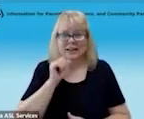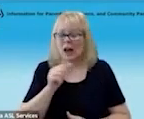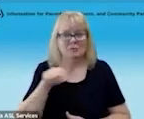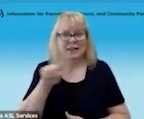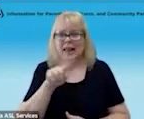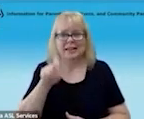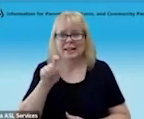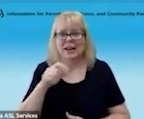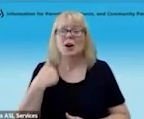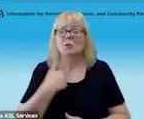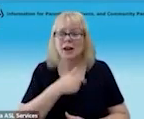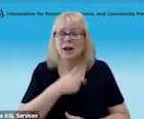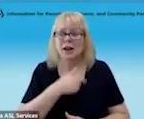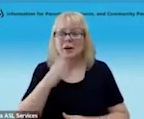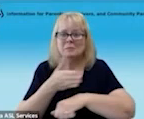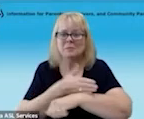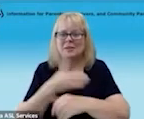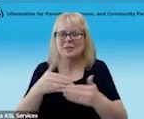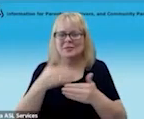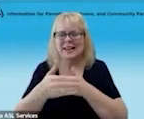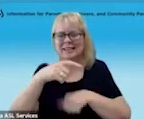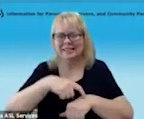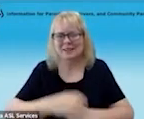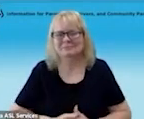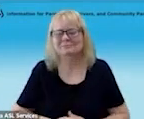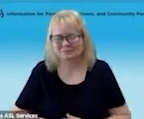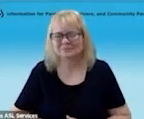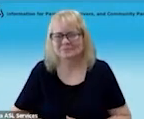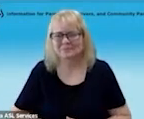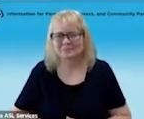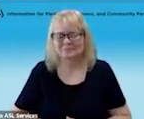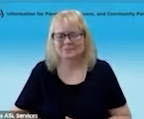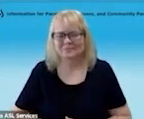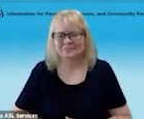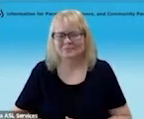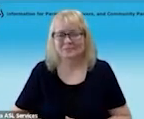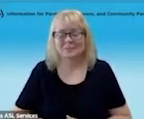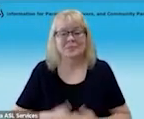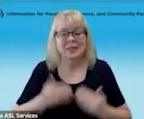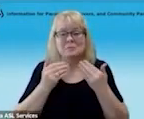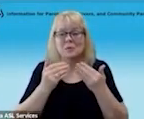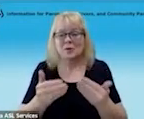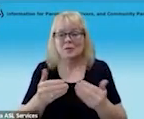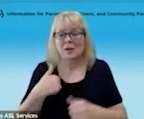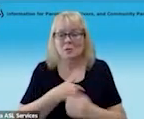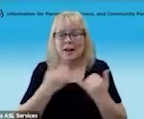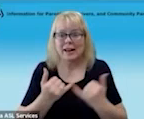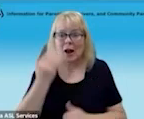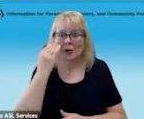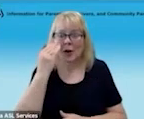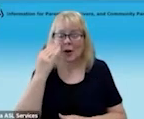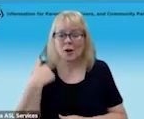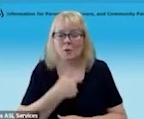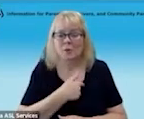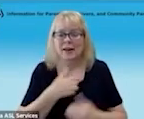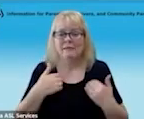Moving on, we now know that we are at a point where, as Dr. LeBird said, it's time for us to take